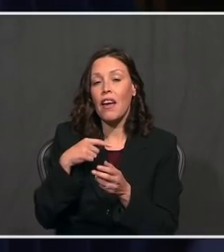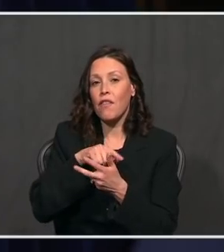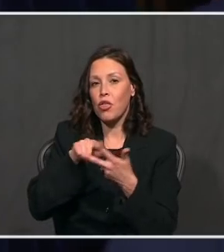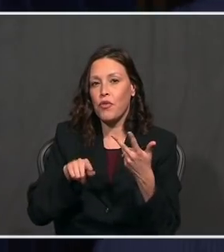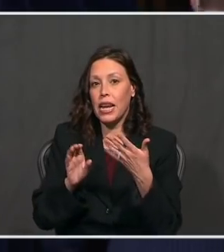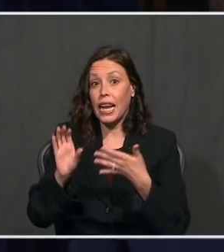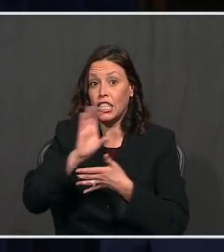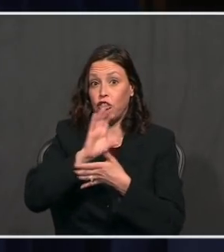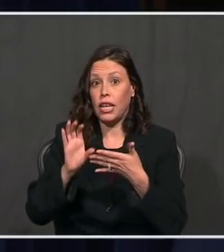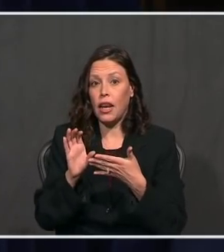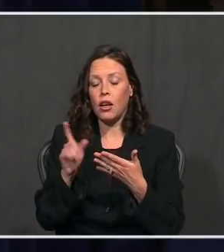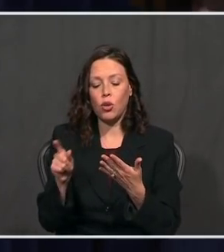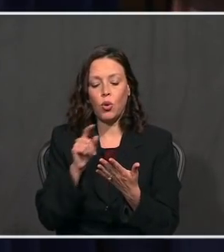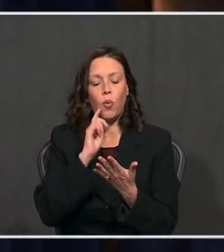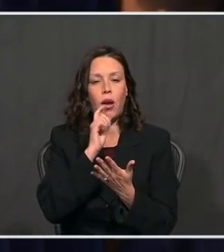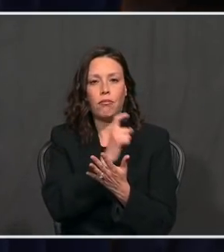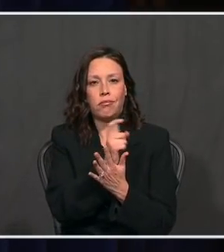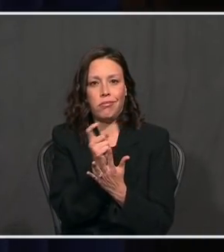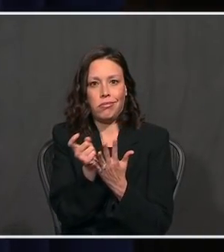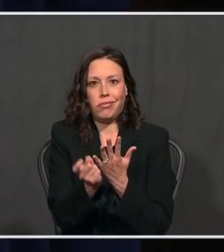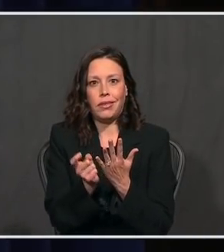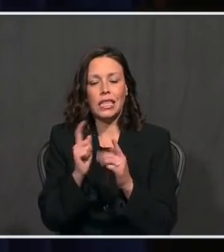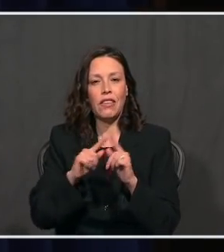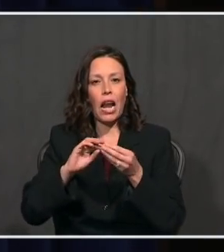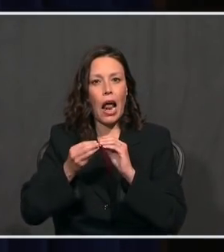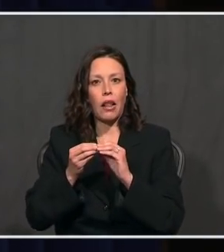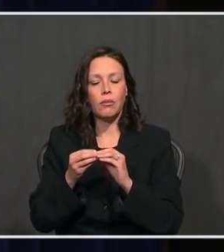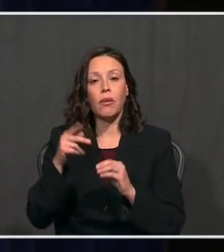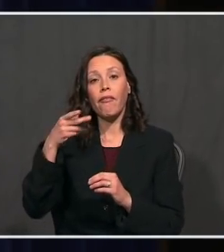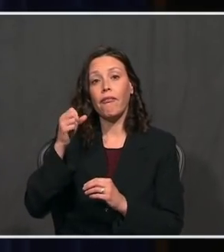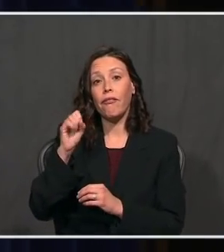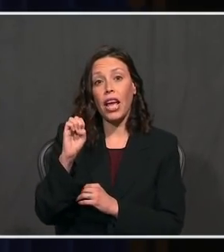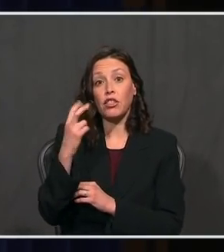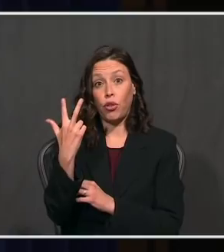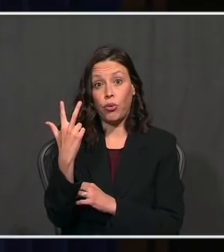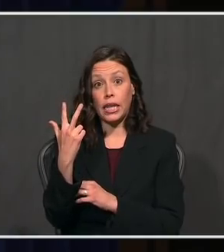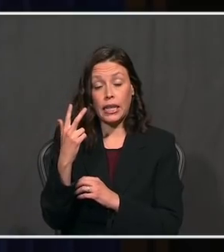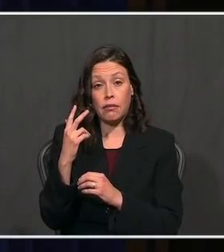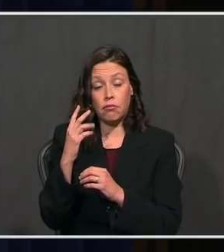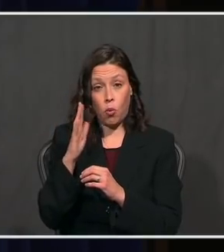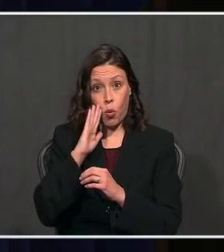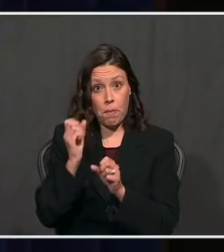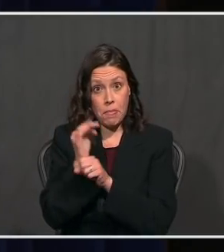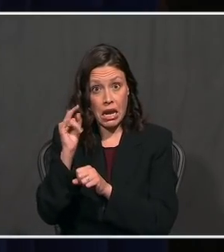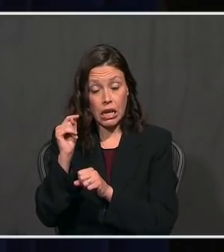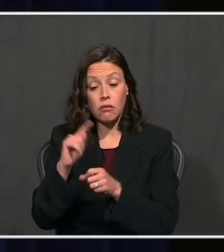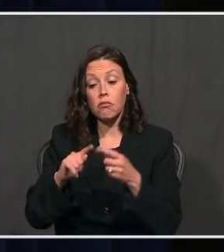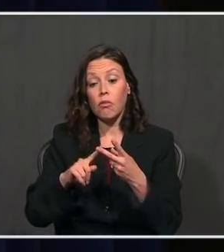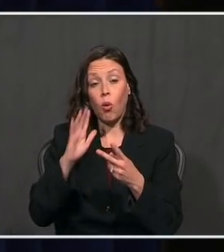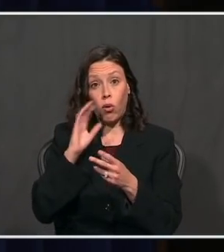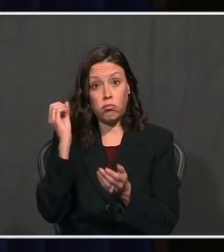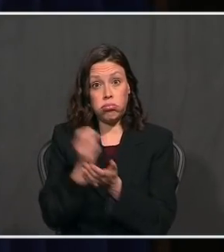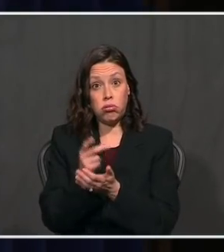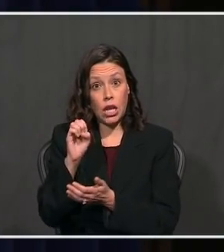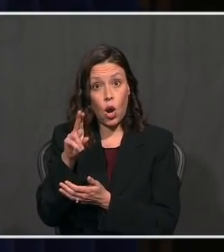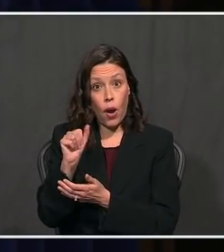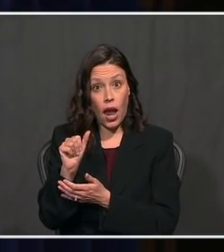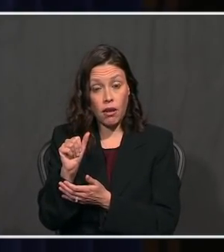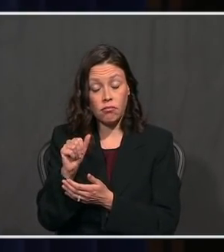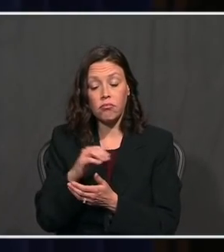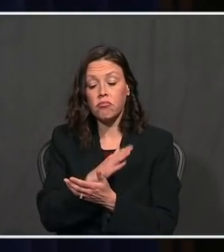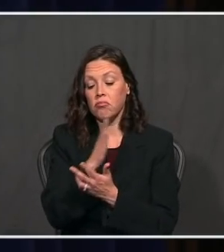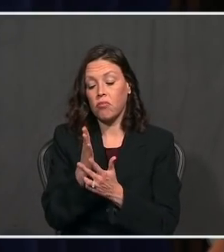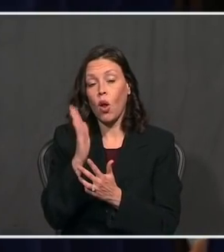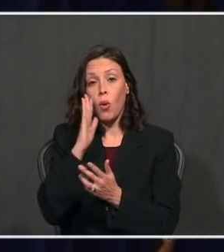we want you to evaluate the probability of. Will it get through phase three clinical trials and get an EUA? Will it be effective